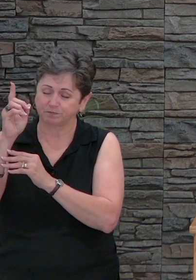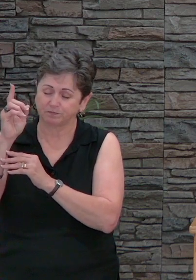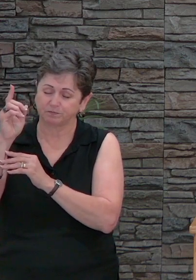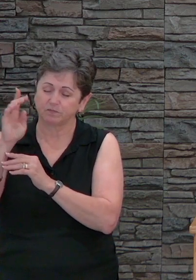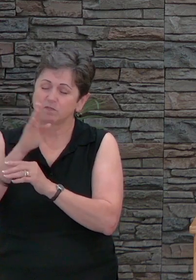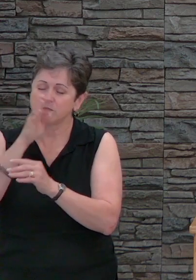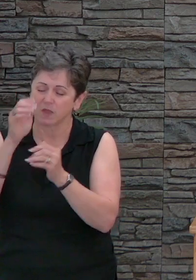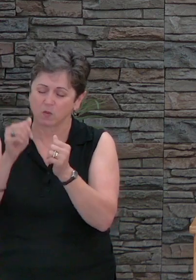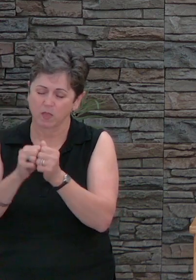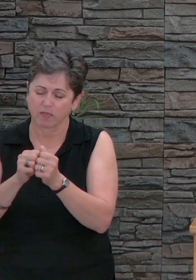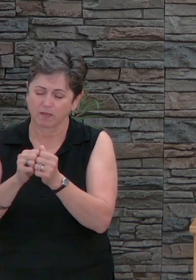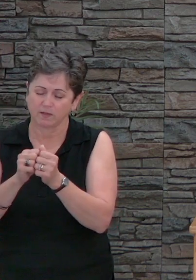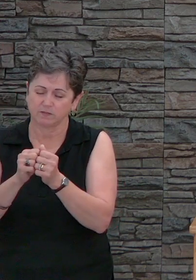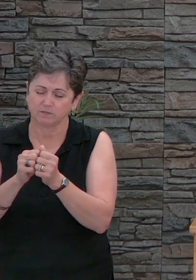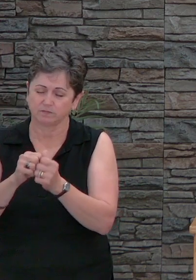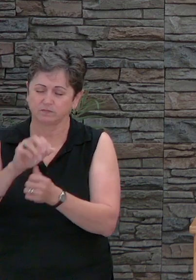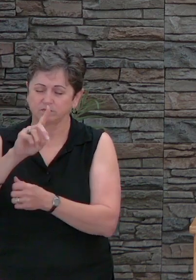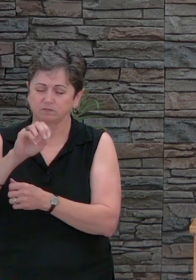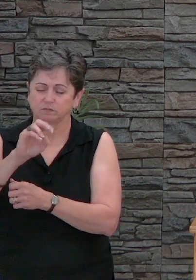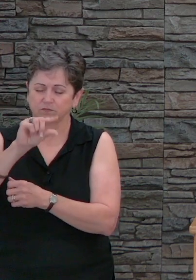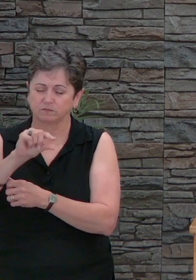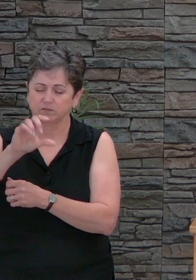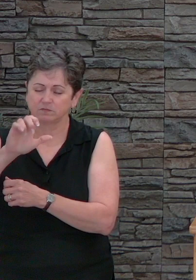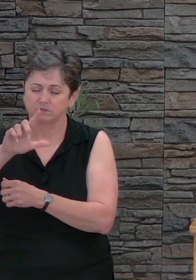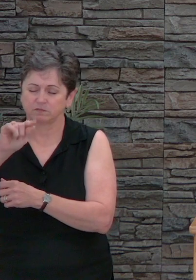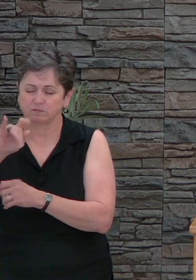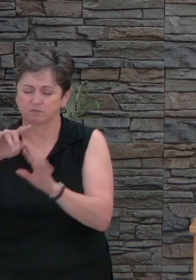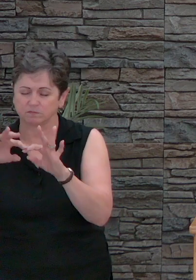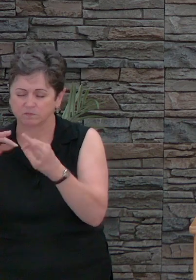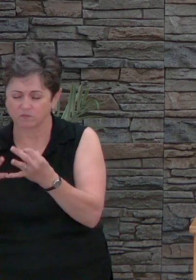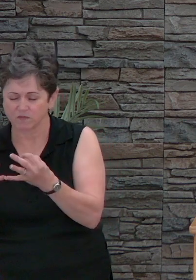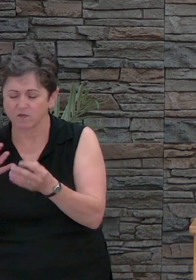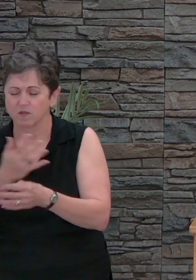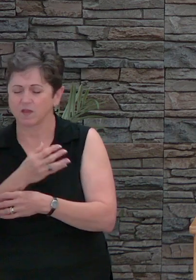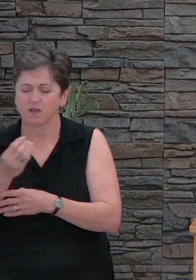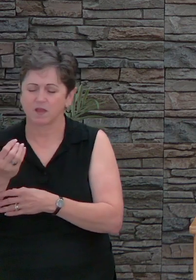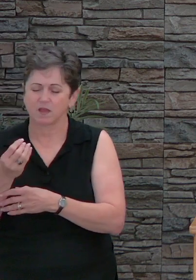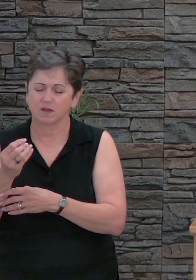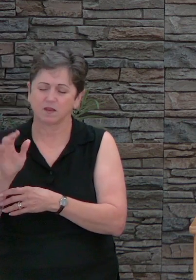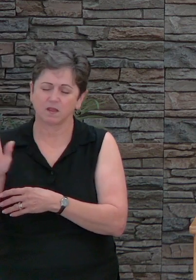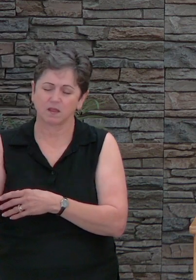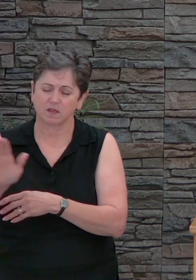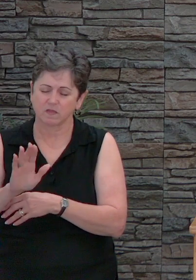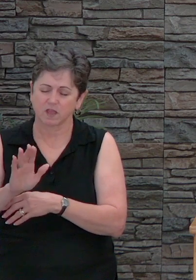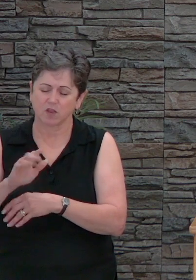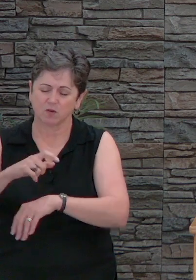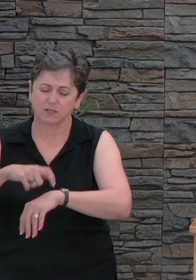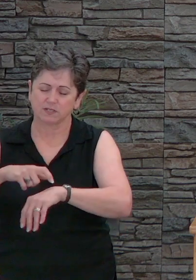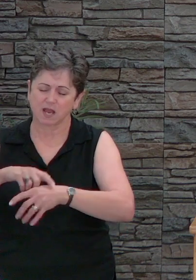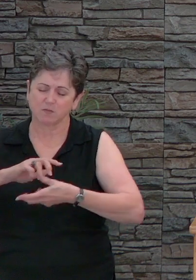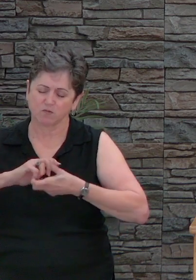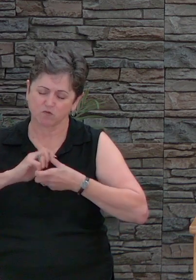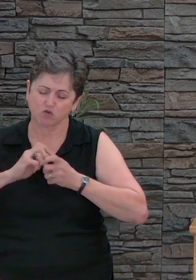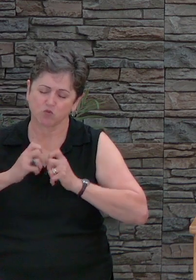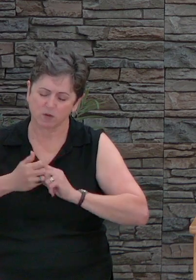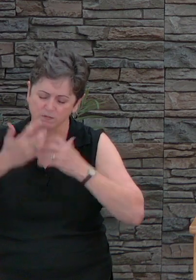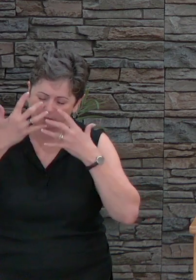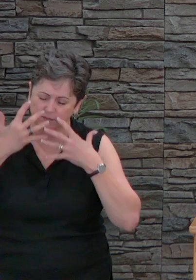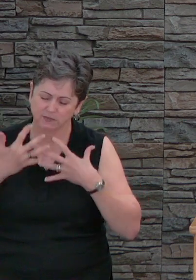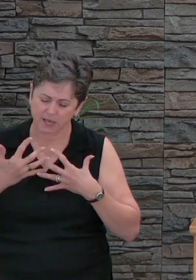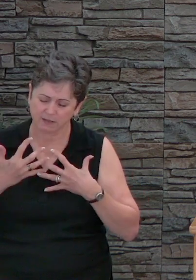just be with Doug Clannon's family and their time of grief, and